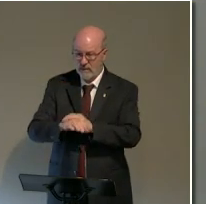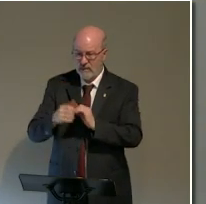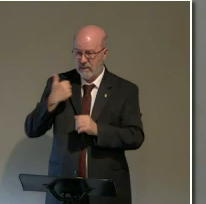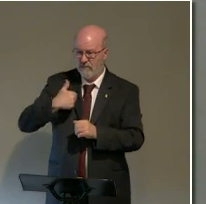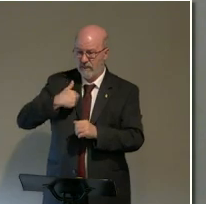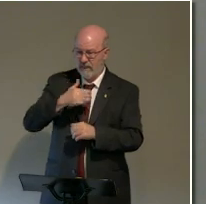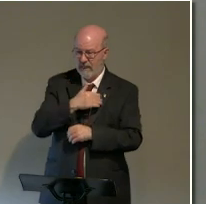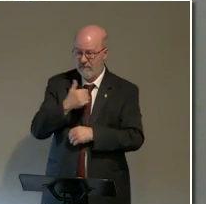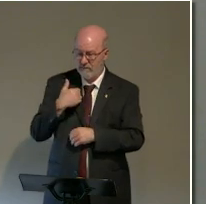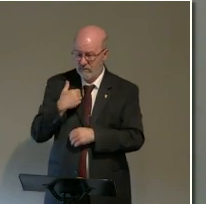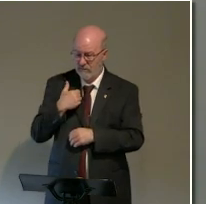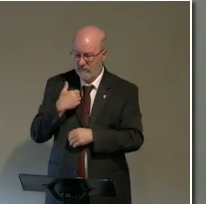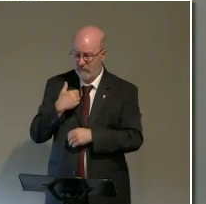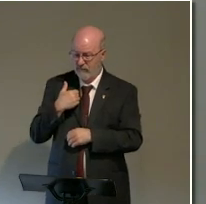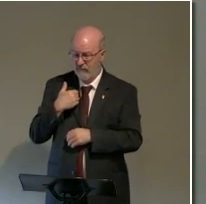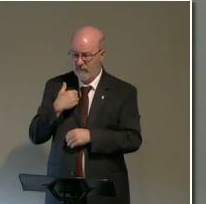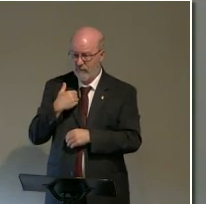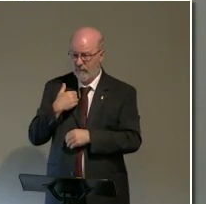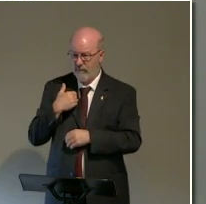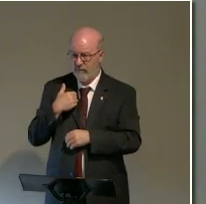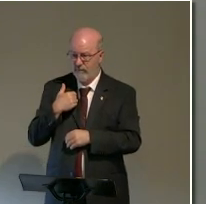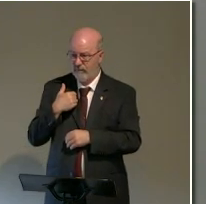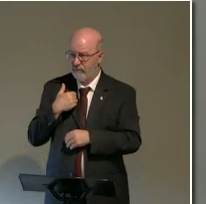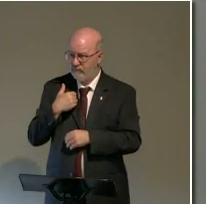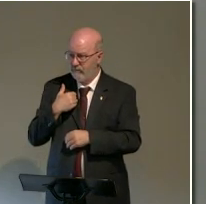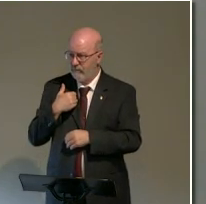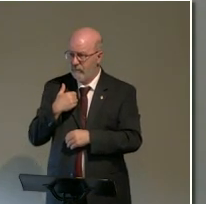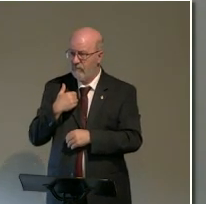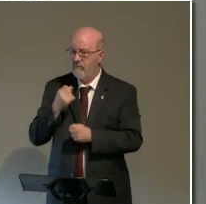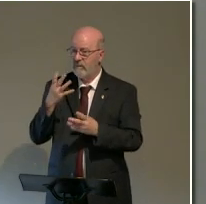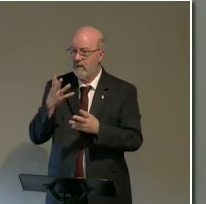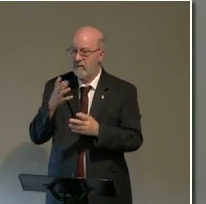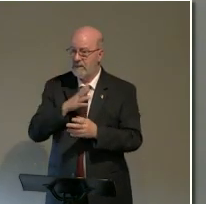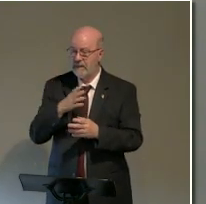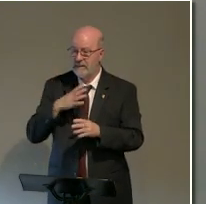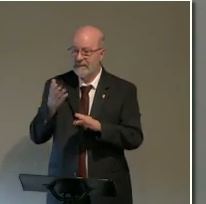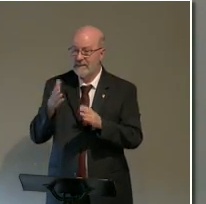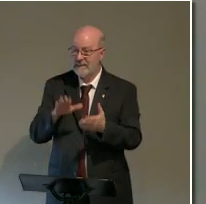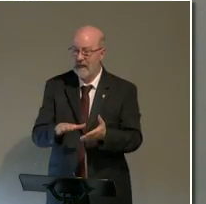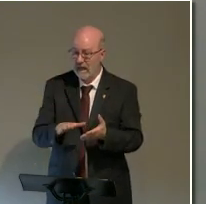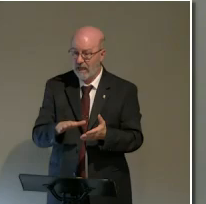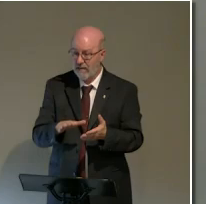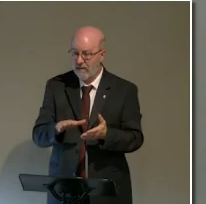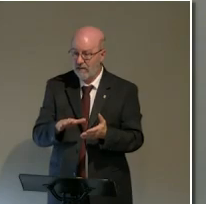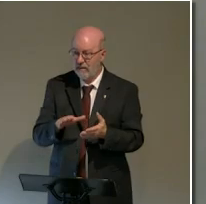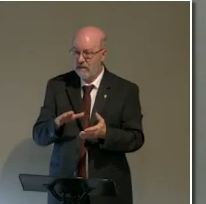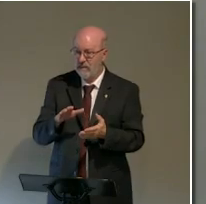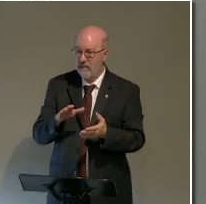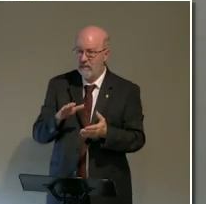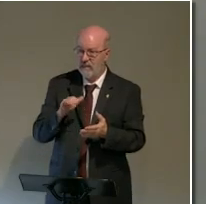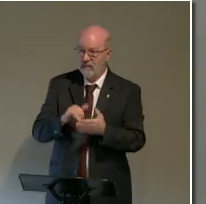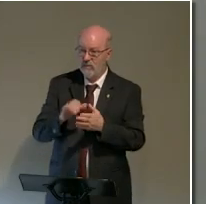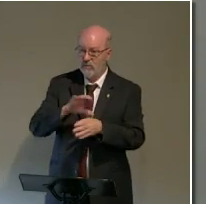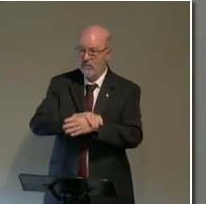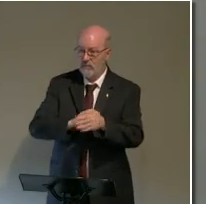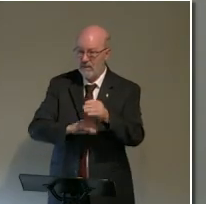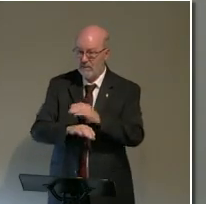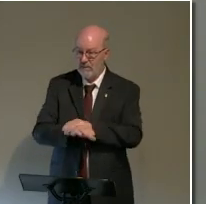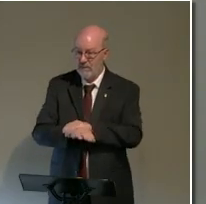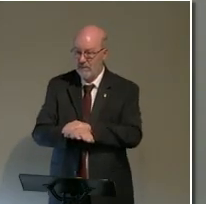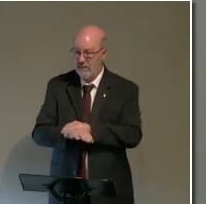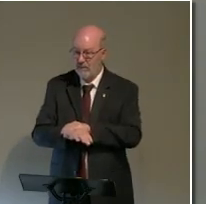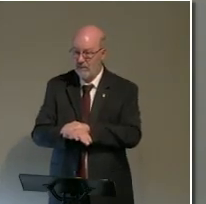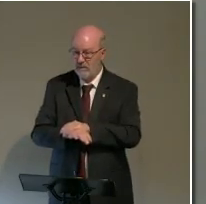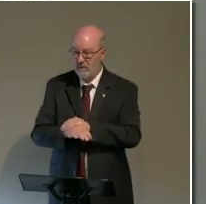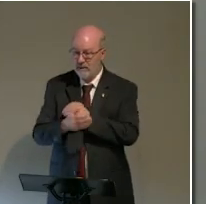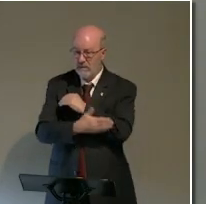members. Watch this. Do you know how many citizens died in those arrests in